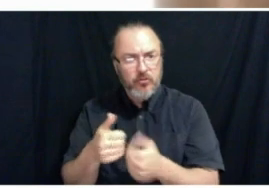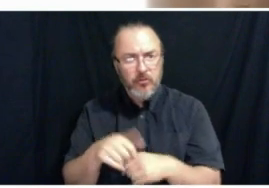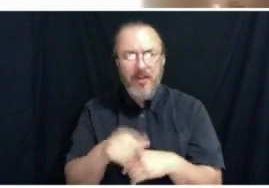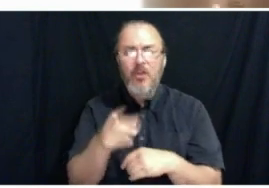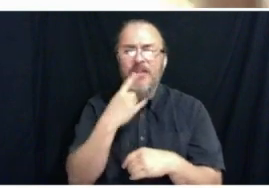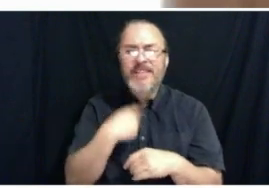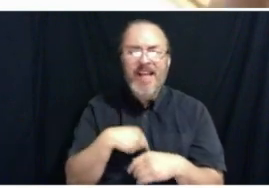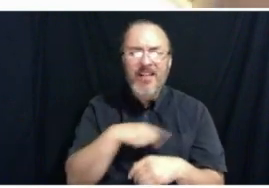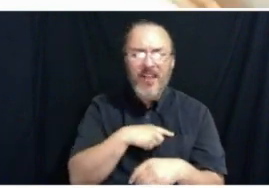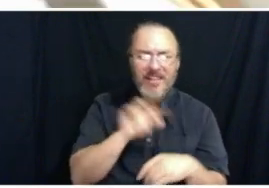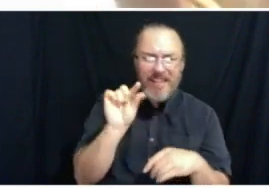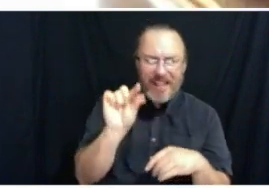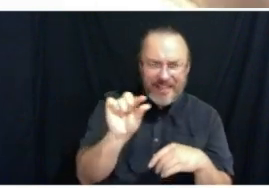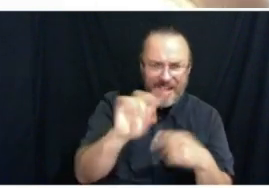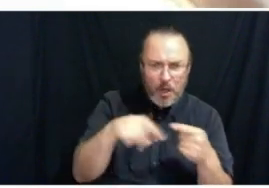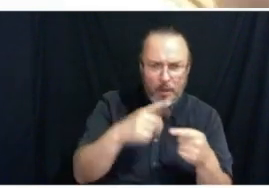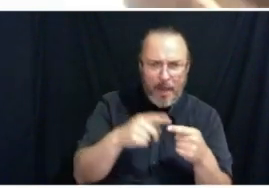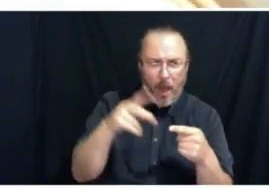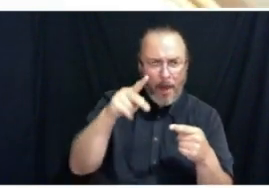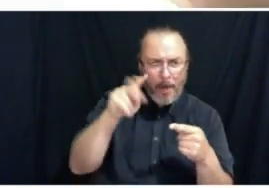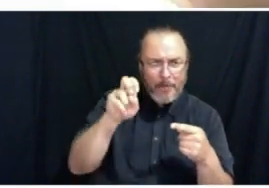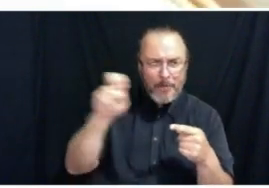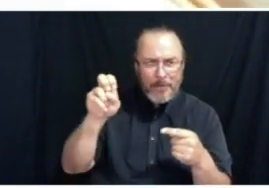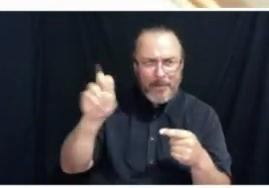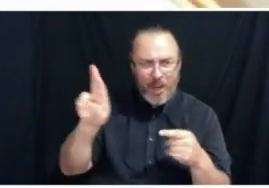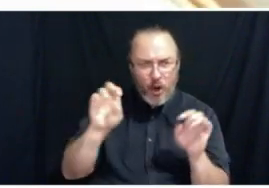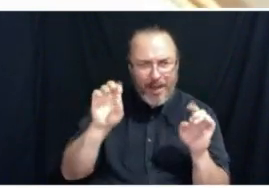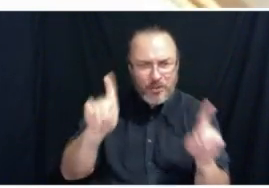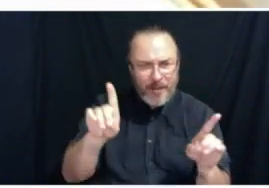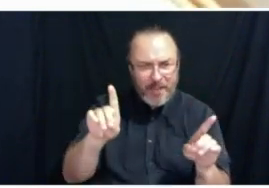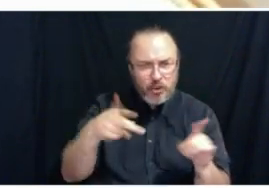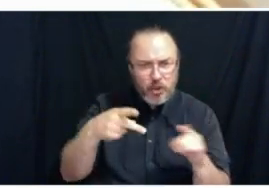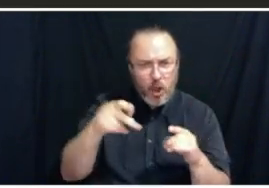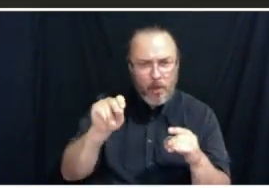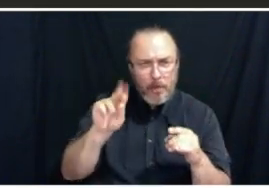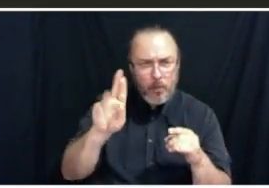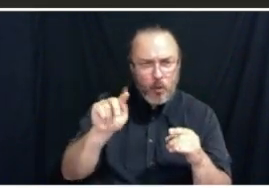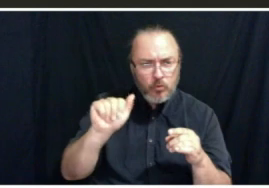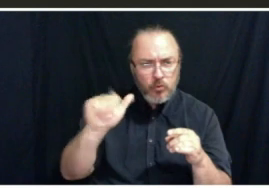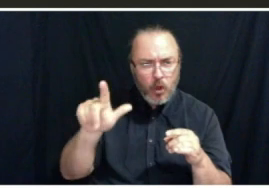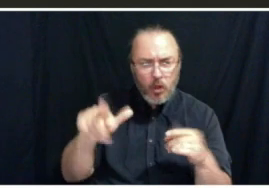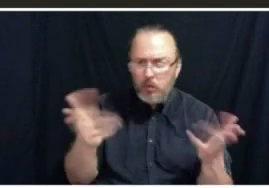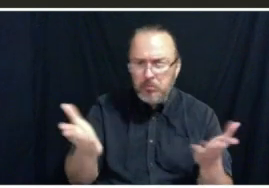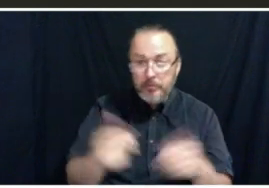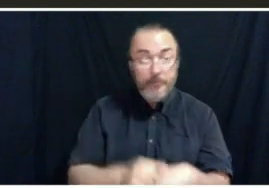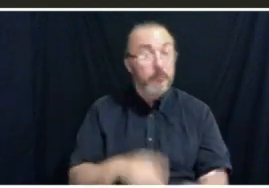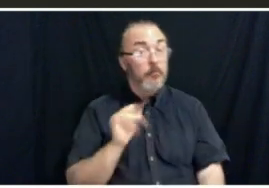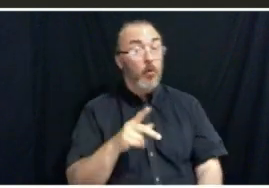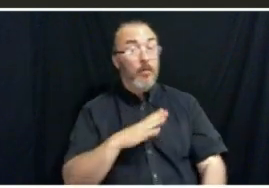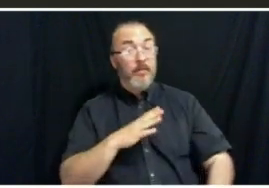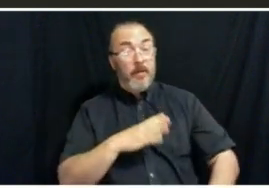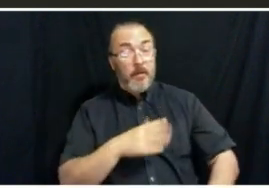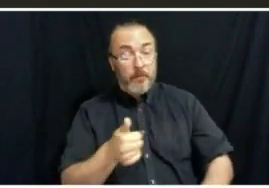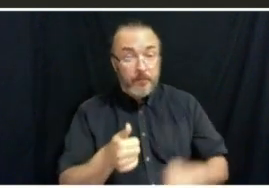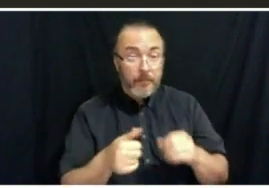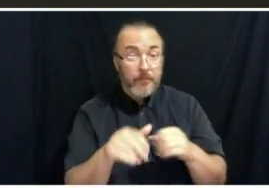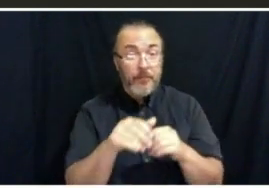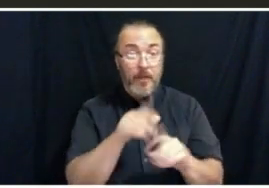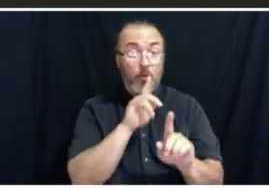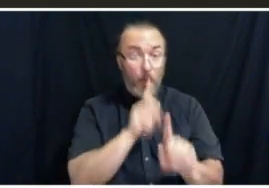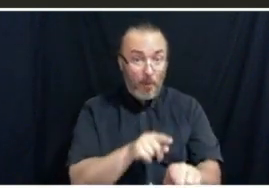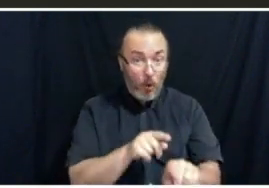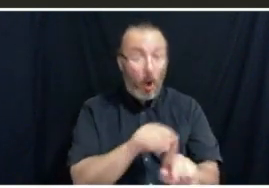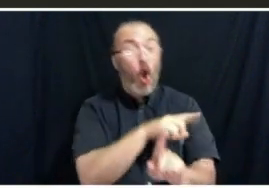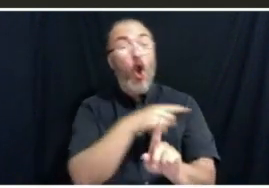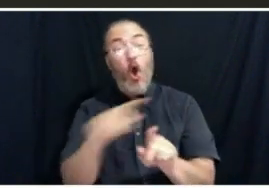about this peer education profiles portal? Yes, indeed. Alongside the reports, we were very excited to launch a new